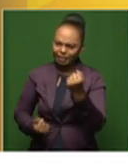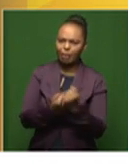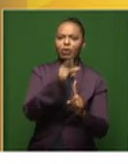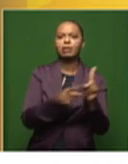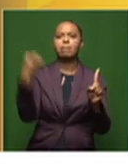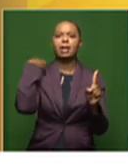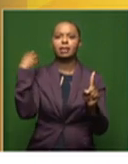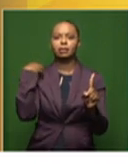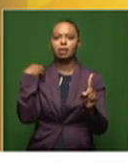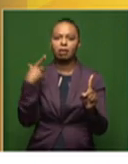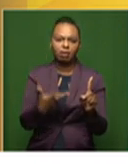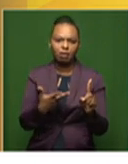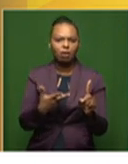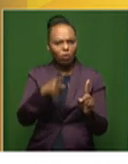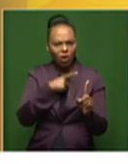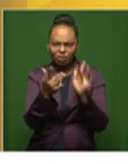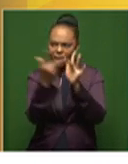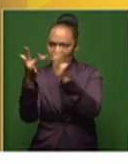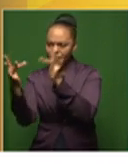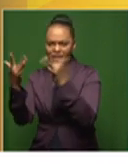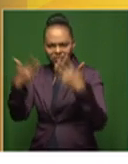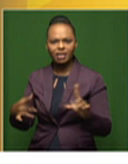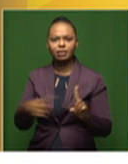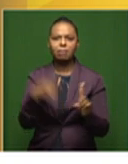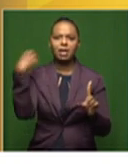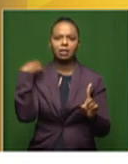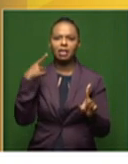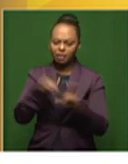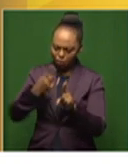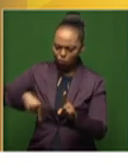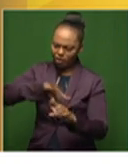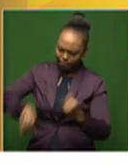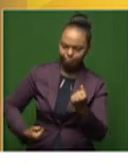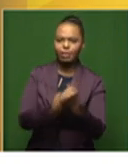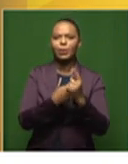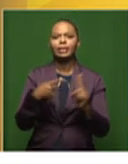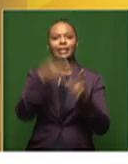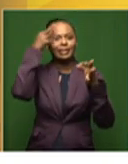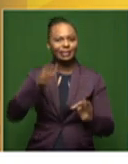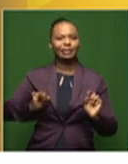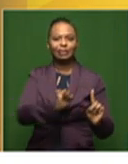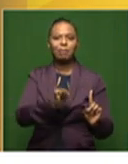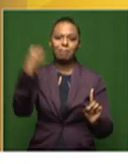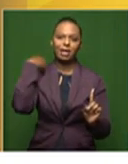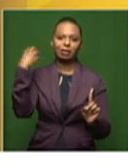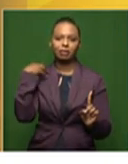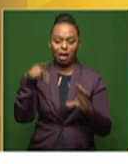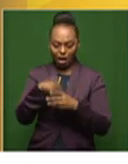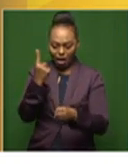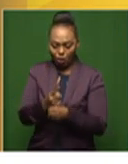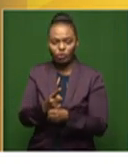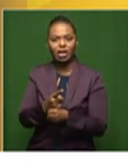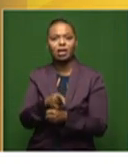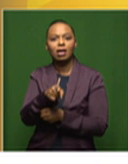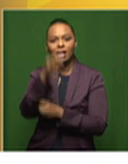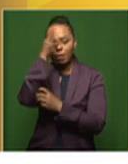been consulted by the minister. We are endorsing that decision as the Gauteng provincial government because we are the one that wrote to